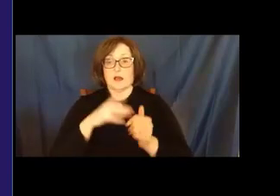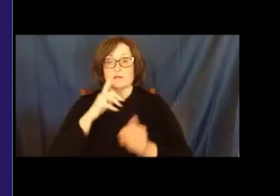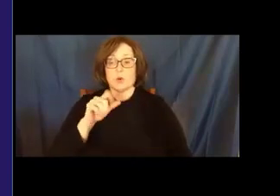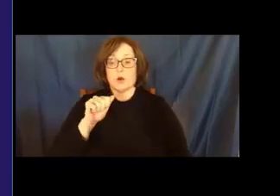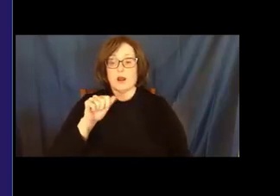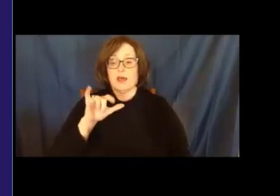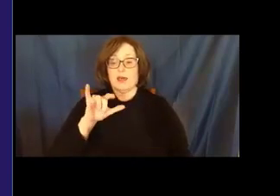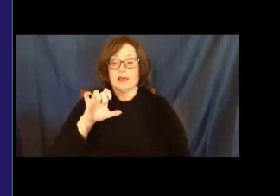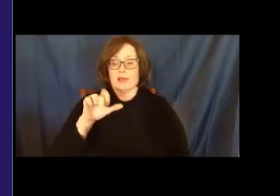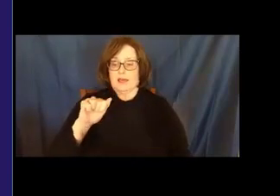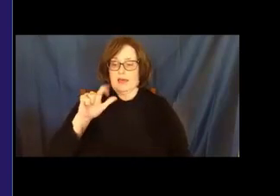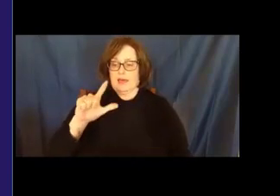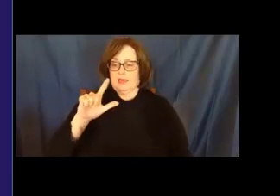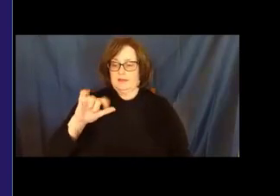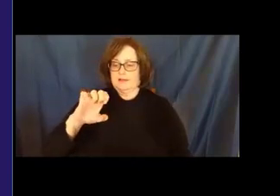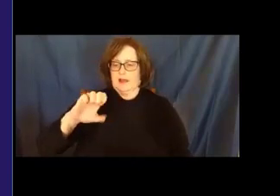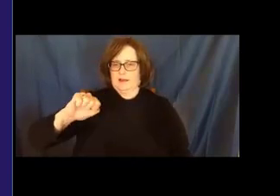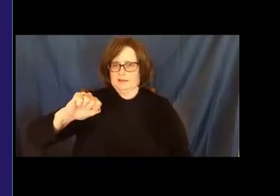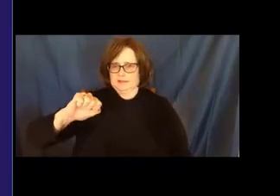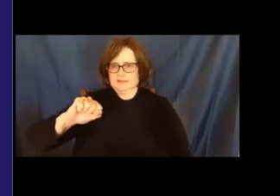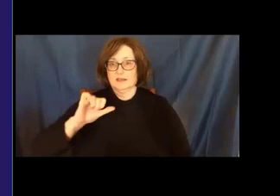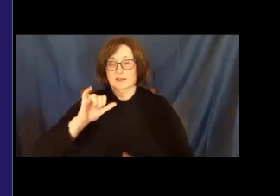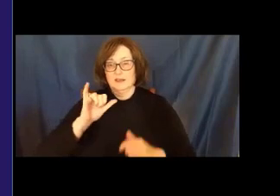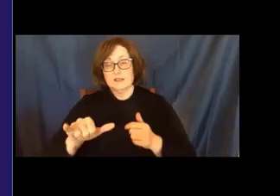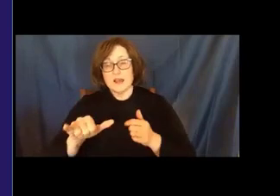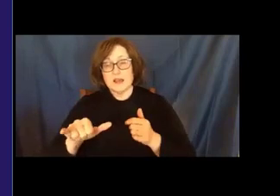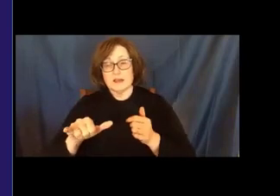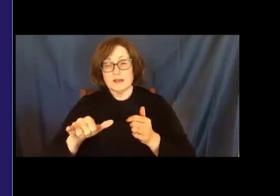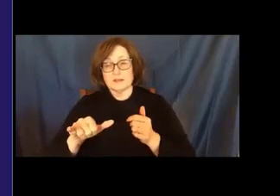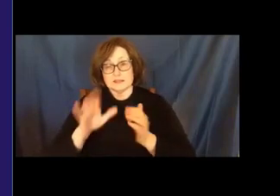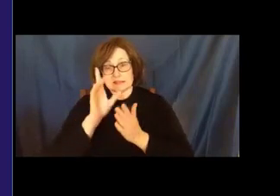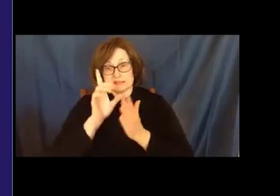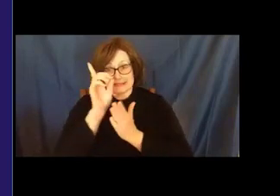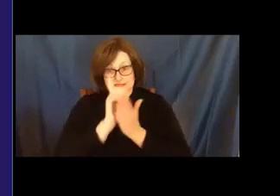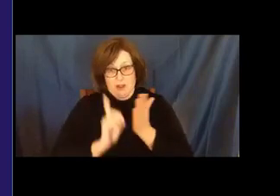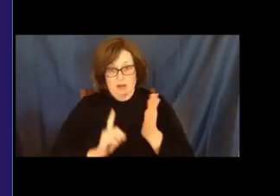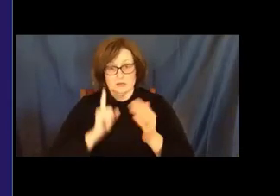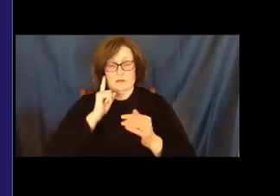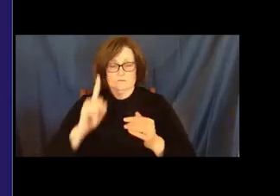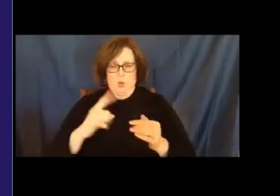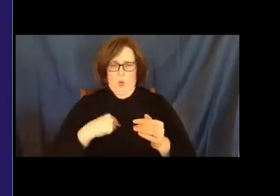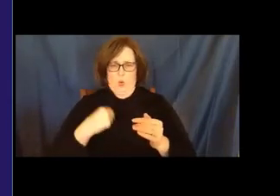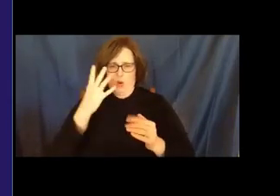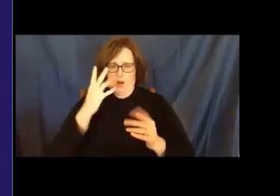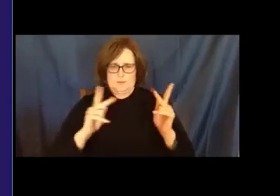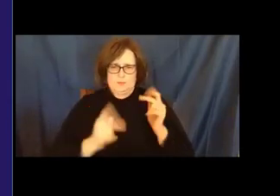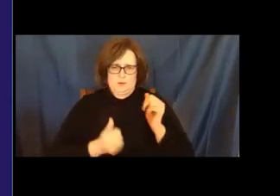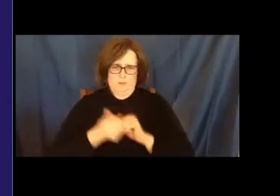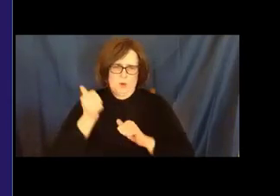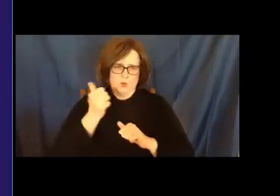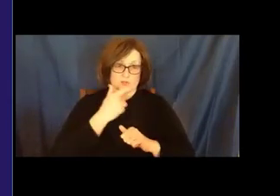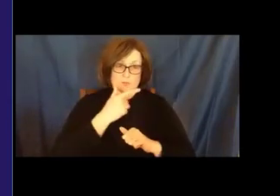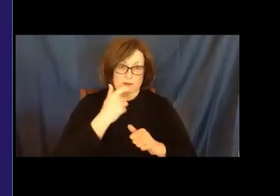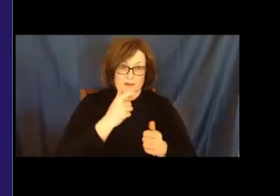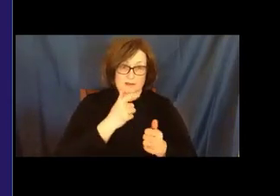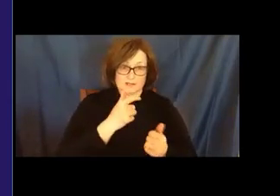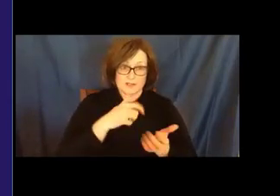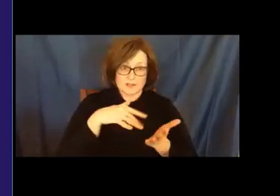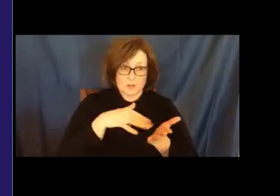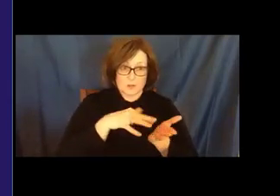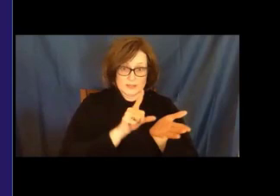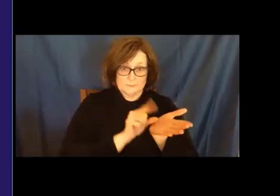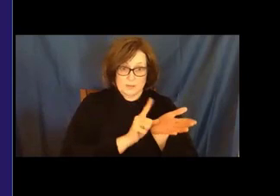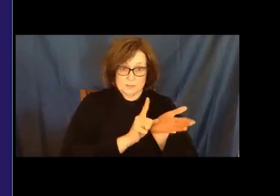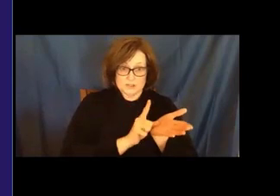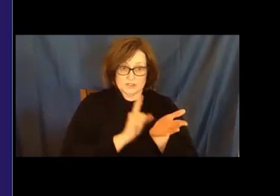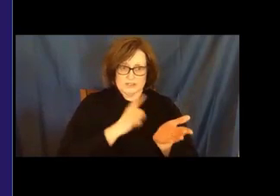guide intended primarily for white people, because especially in an industry as white as scholarly publishing, white people doing their